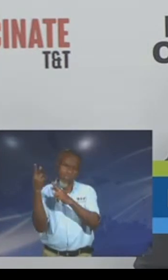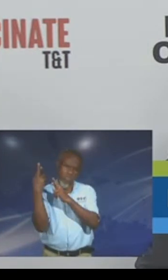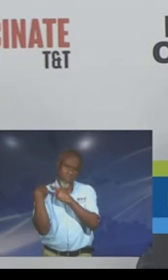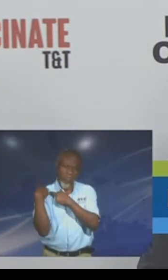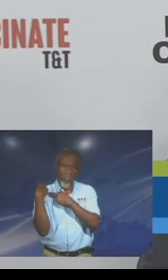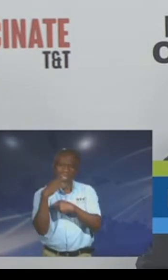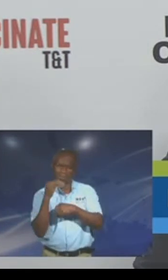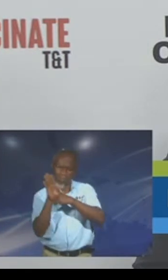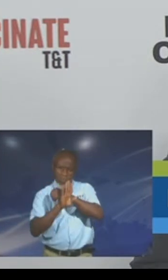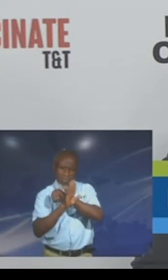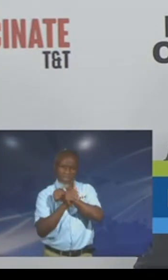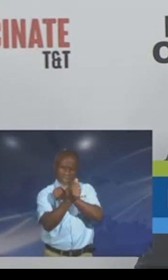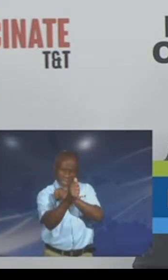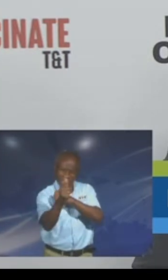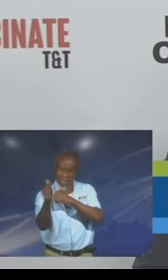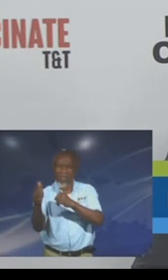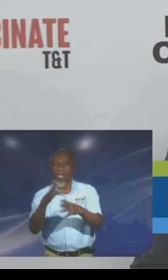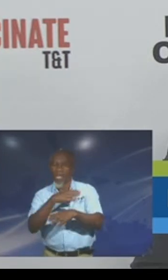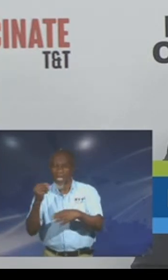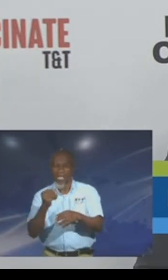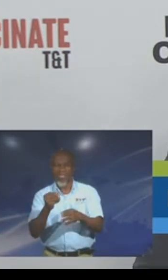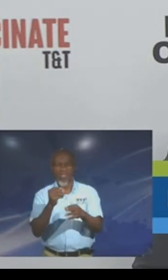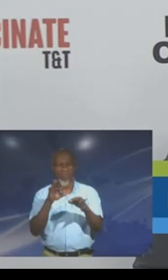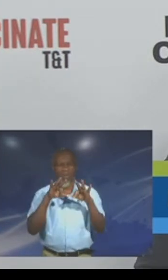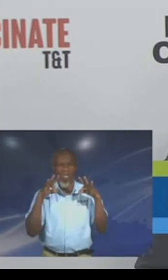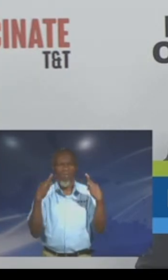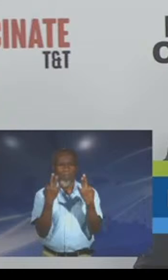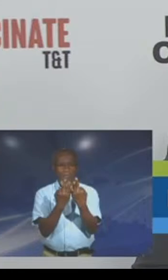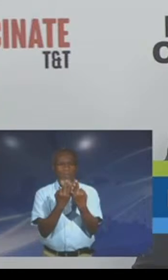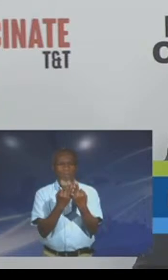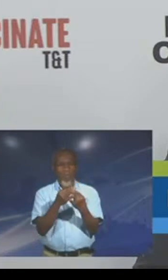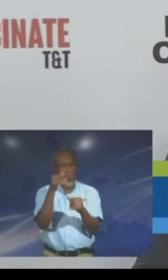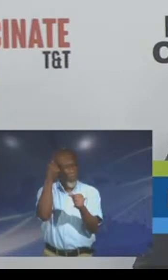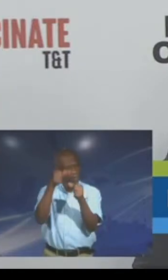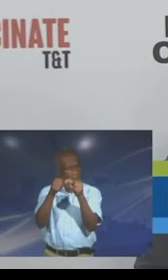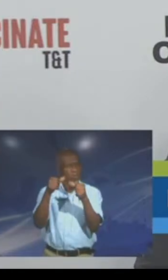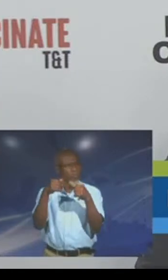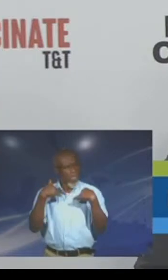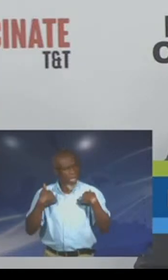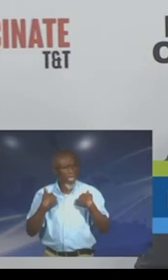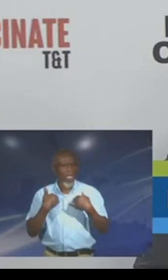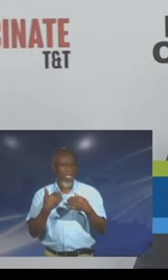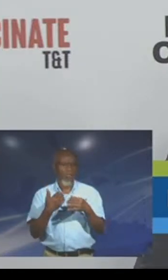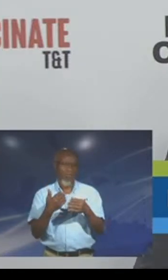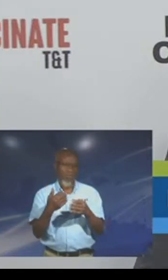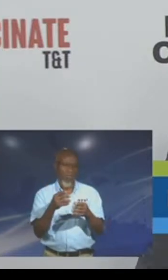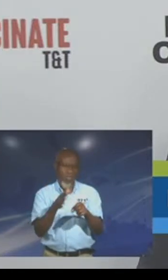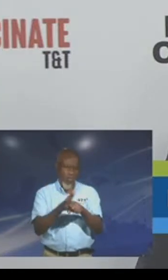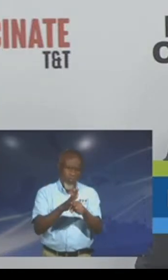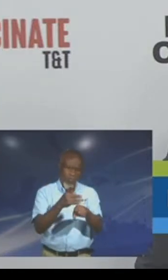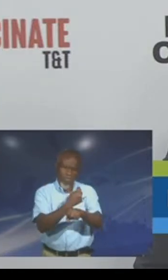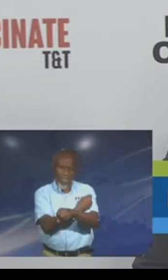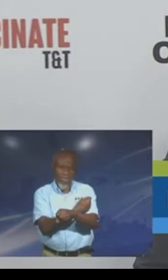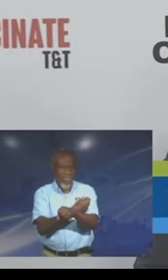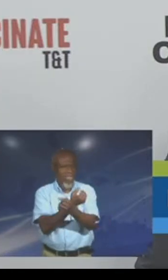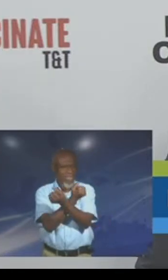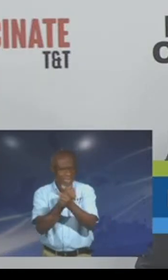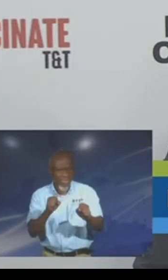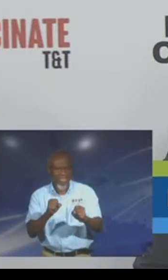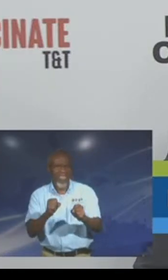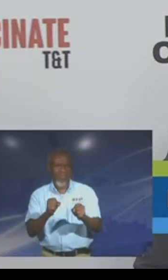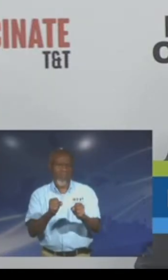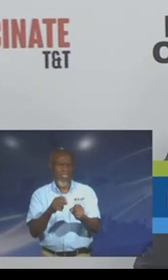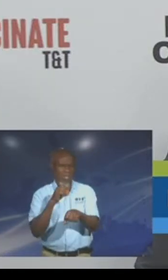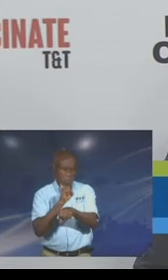and your loved ones. We remind the public that COVID-19 vaccines are safe, they are effective, free, and available